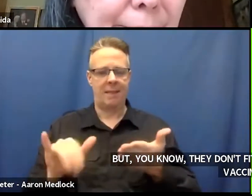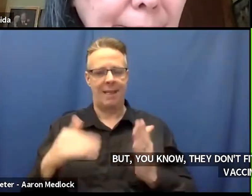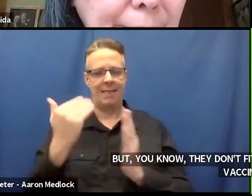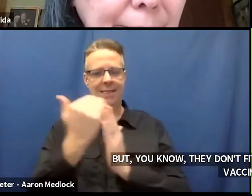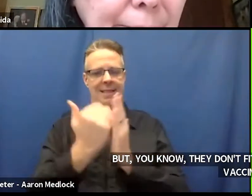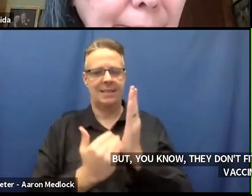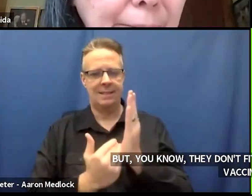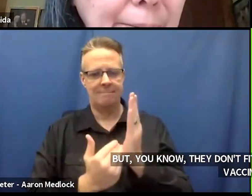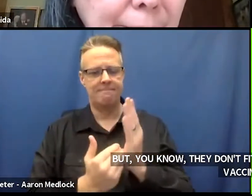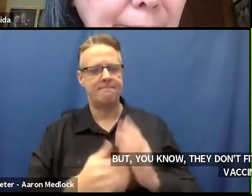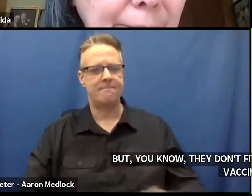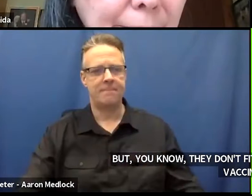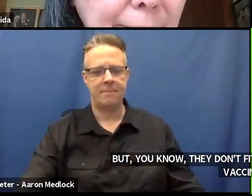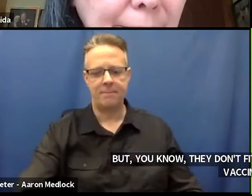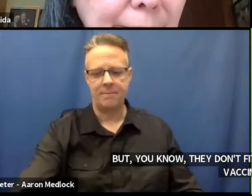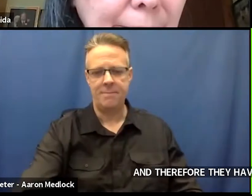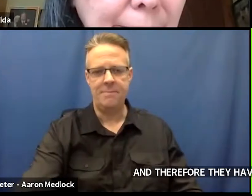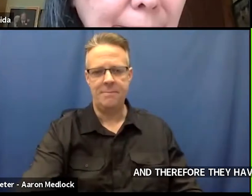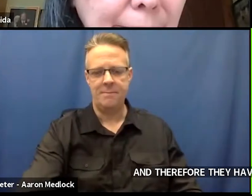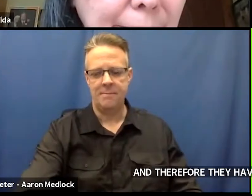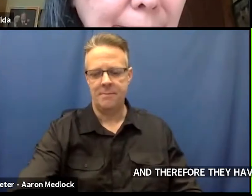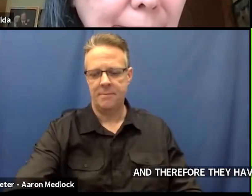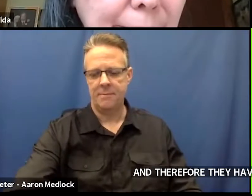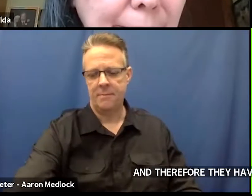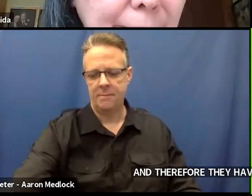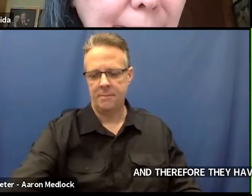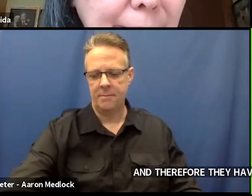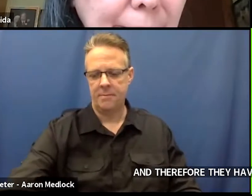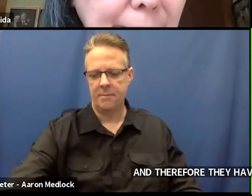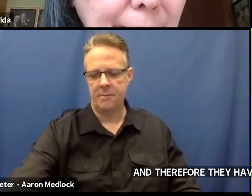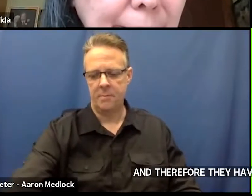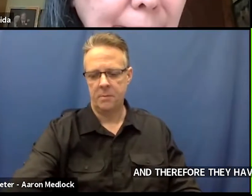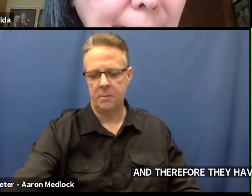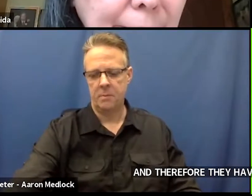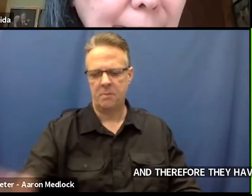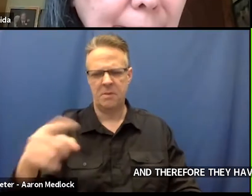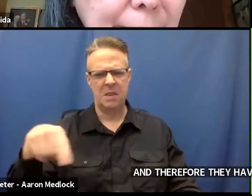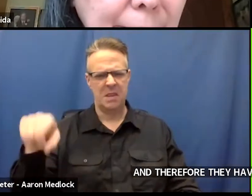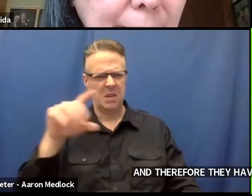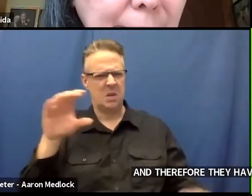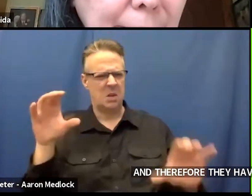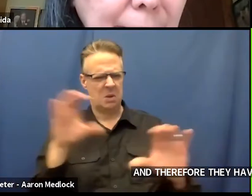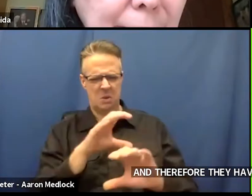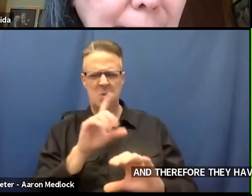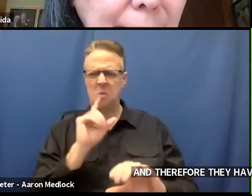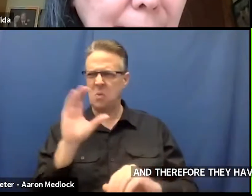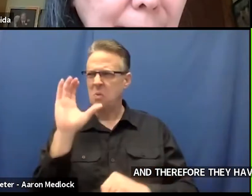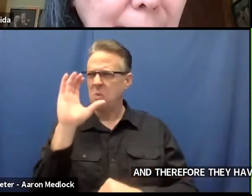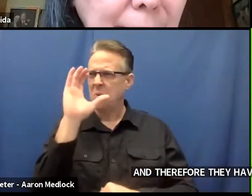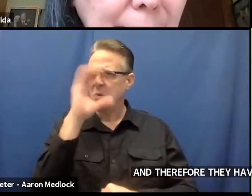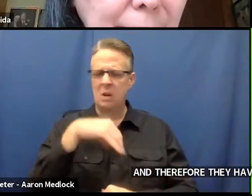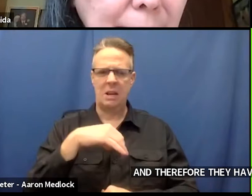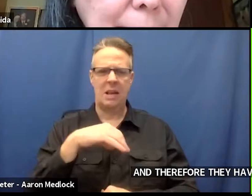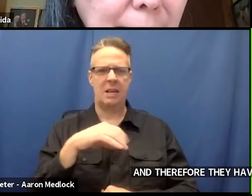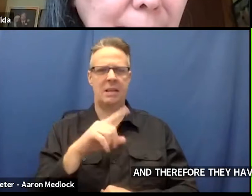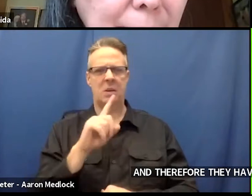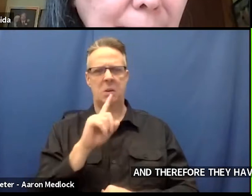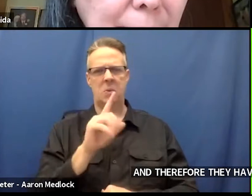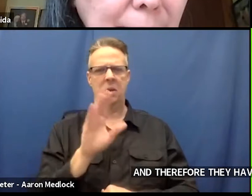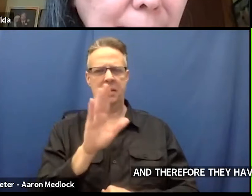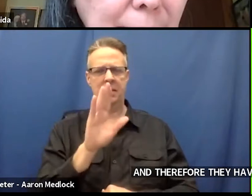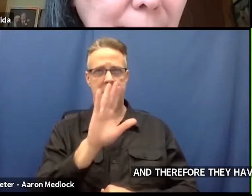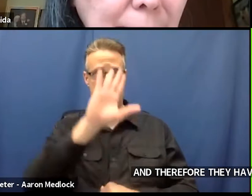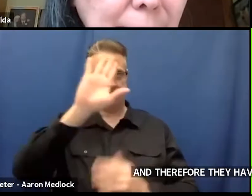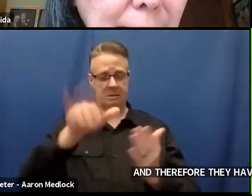list. And because it's all being done with a weird combination of like a centralized